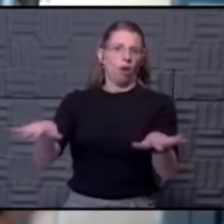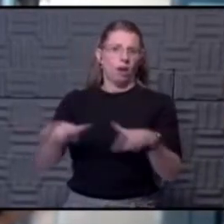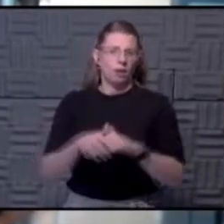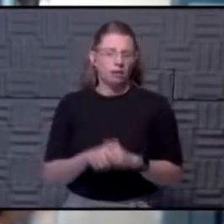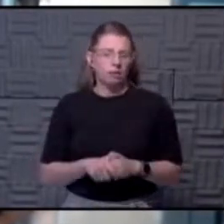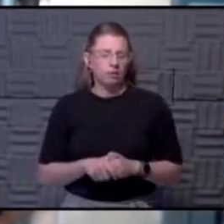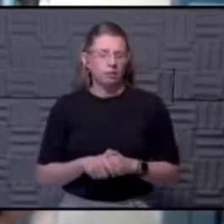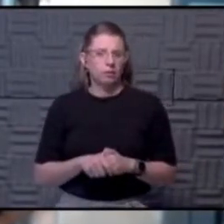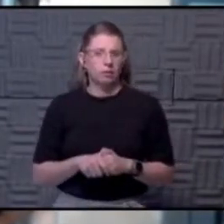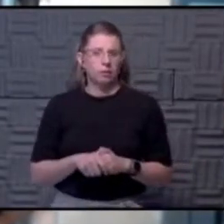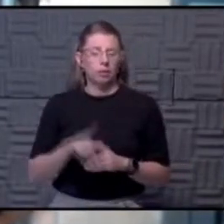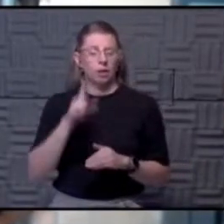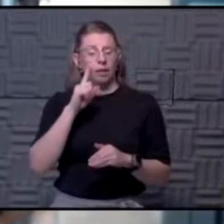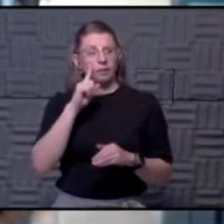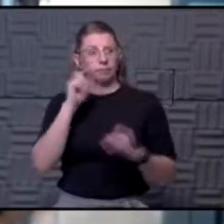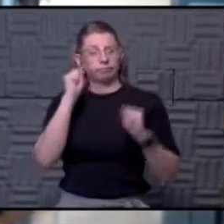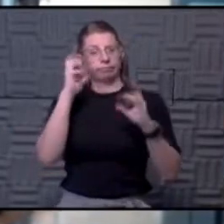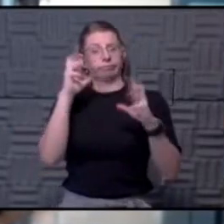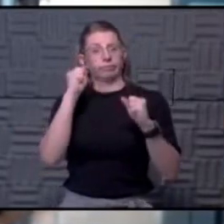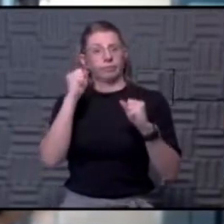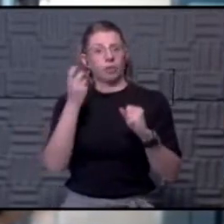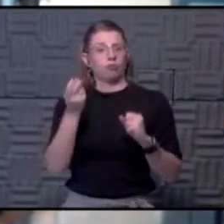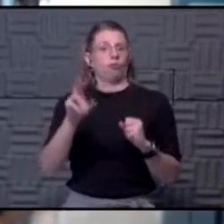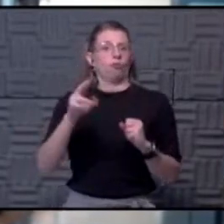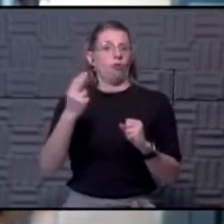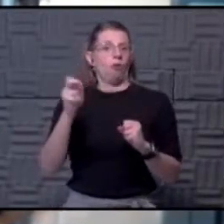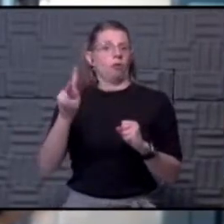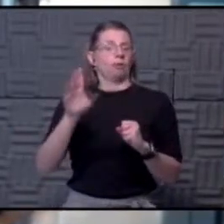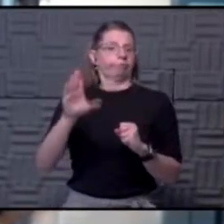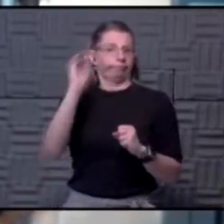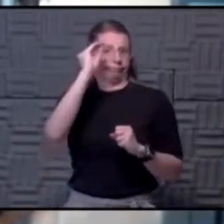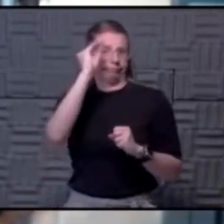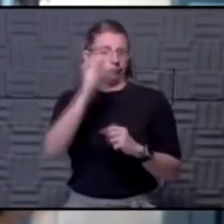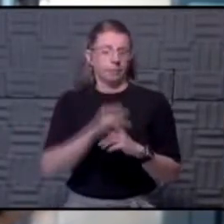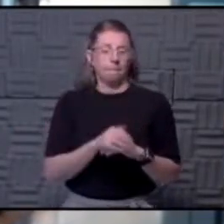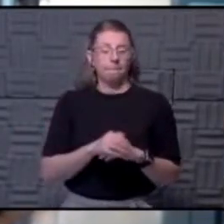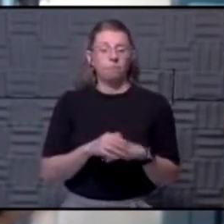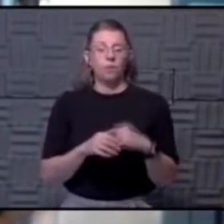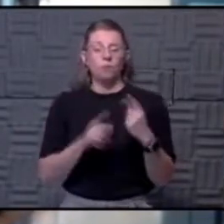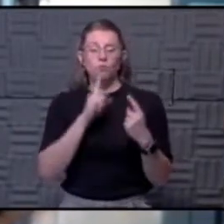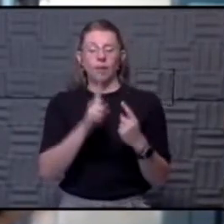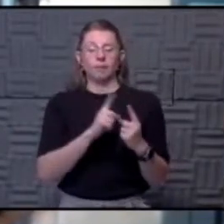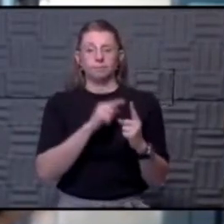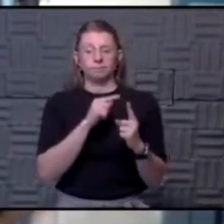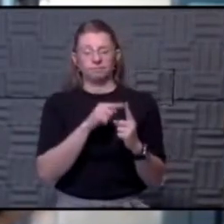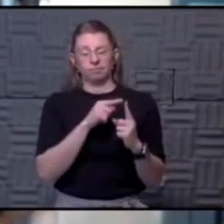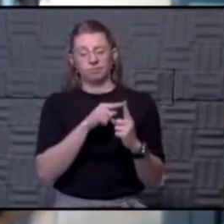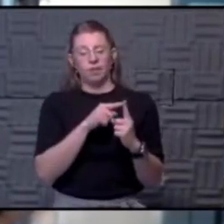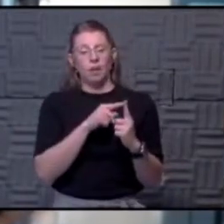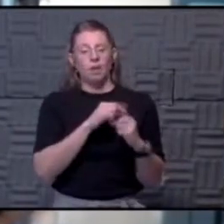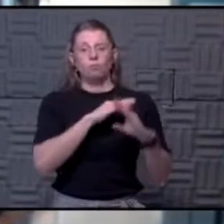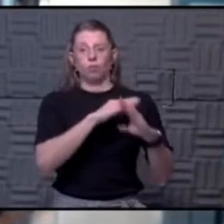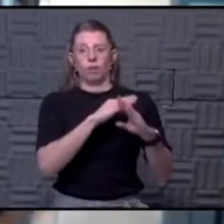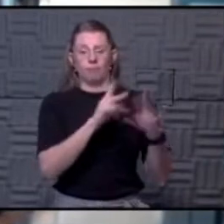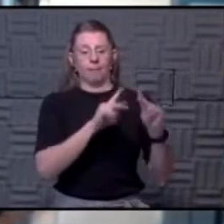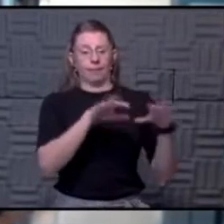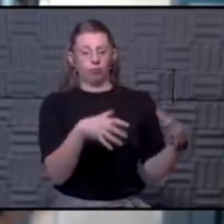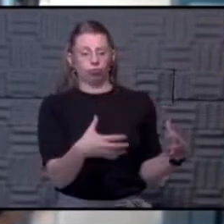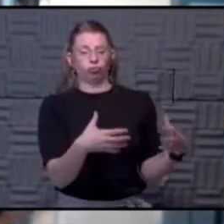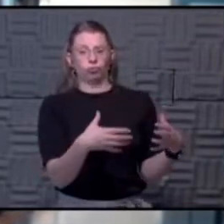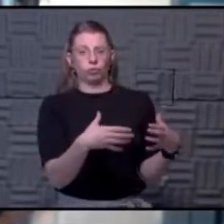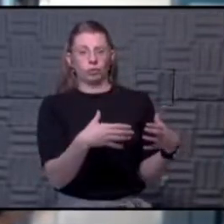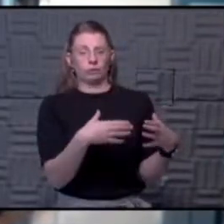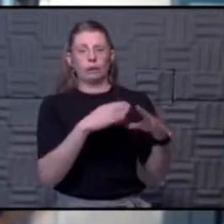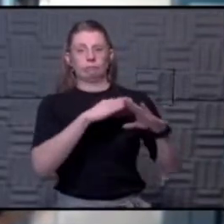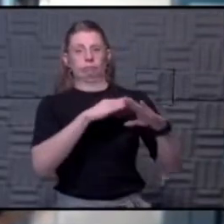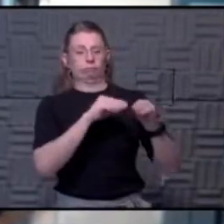And I think it'd be fascinating to get Dr. Hawkinson's read on this. So on one hand, you want to protect a population against